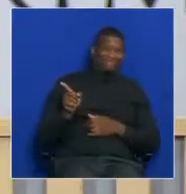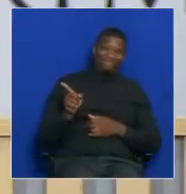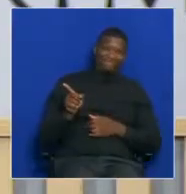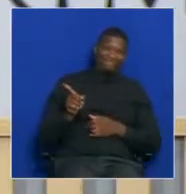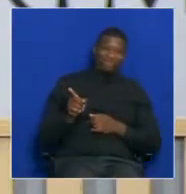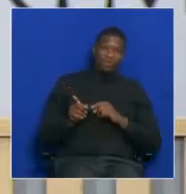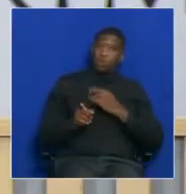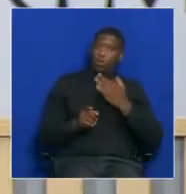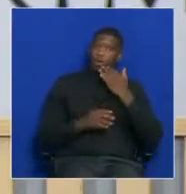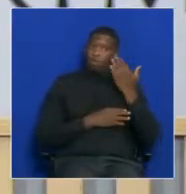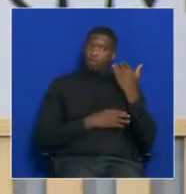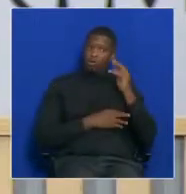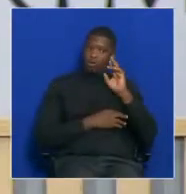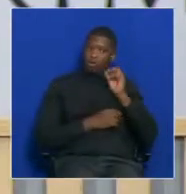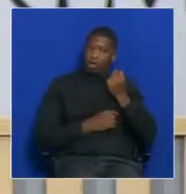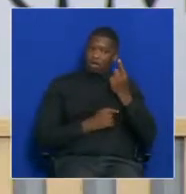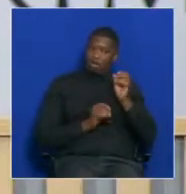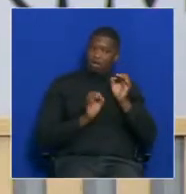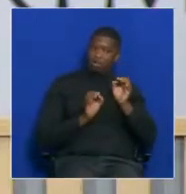time, she felt that